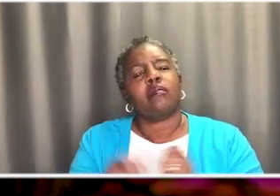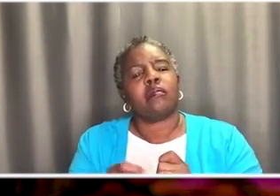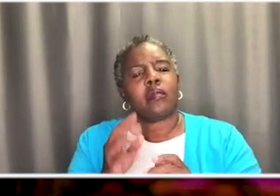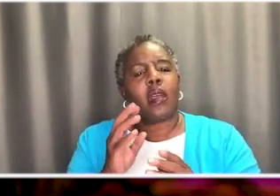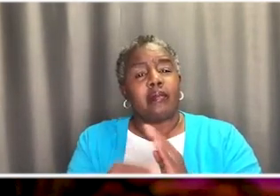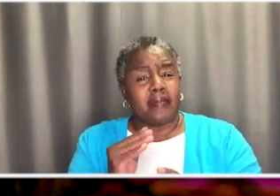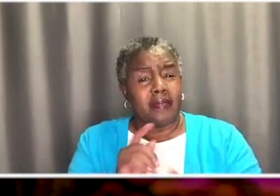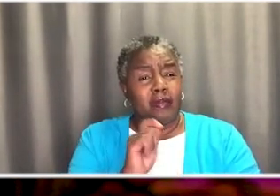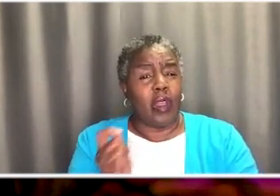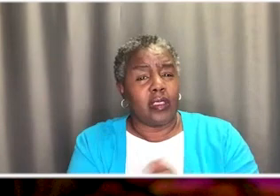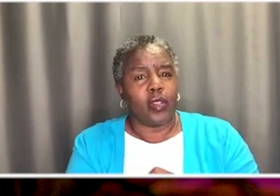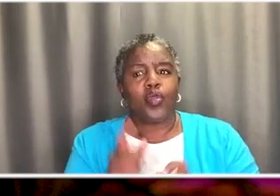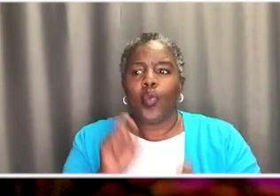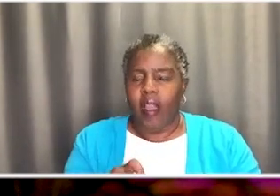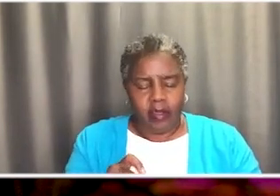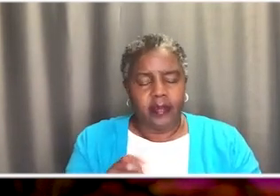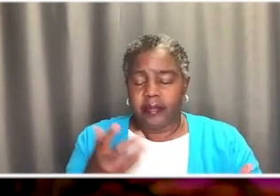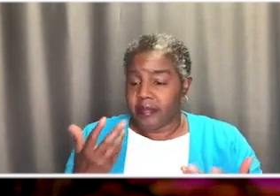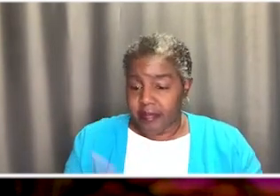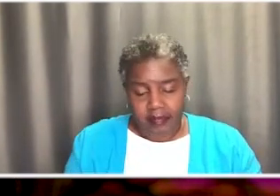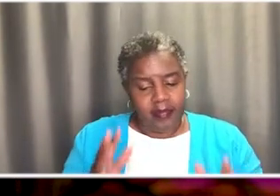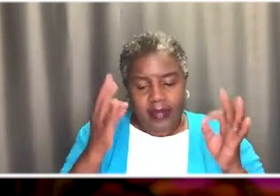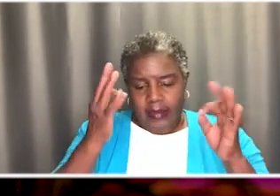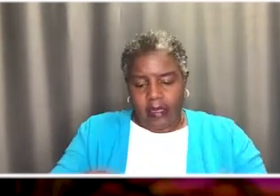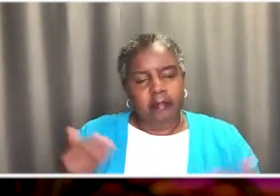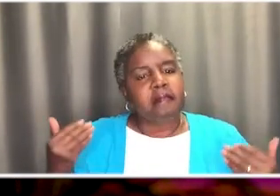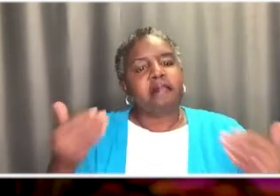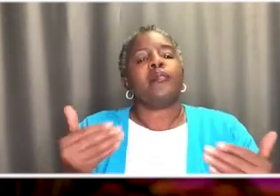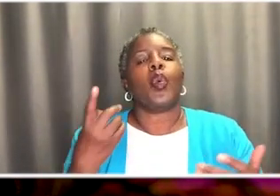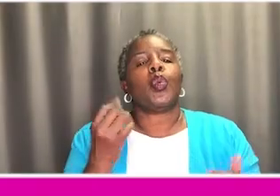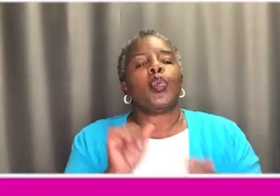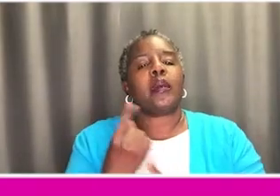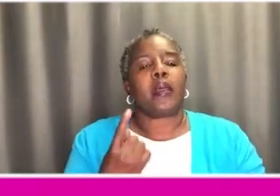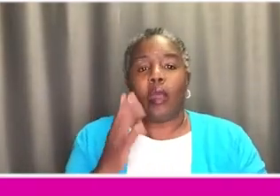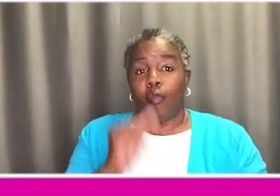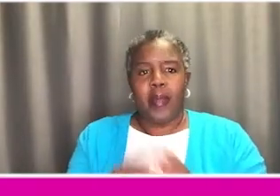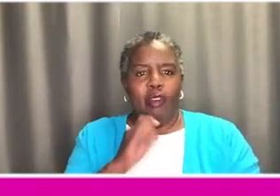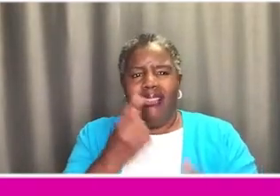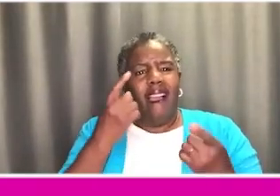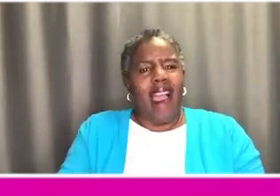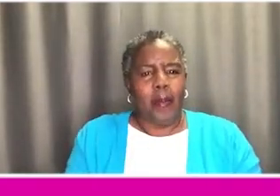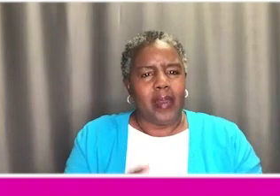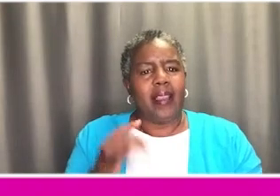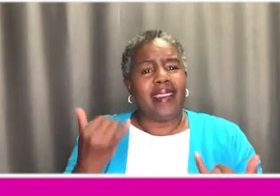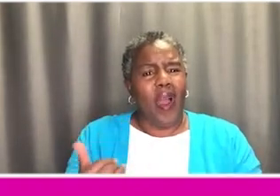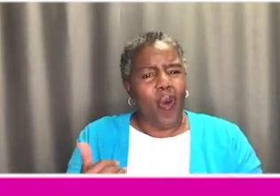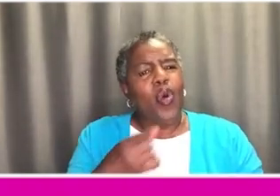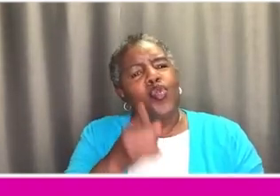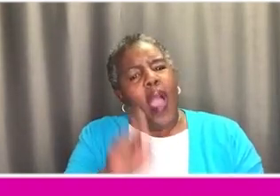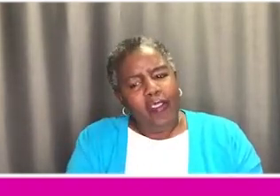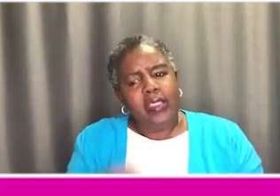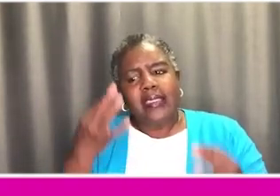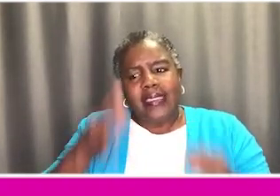you have to shake yourself up and do something about it. Repair is not going to meet you where you at. You have to